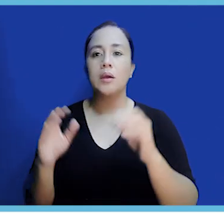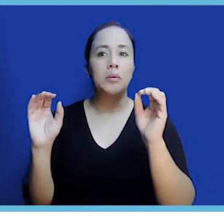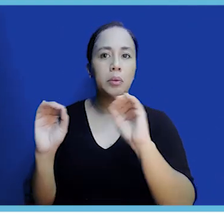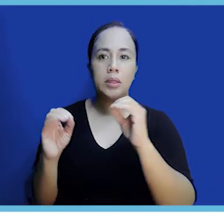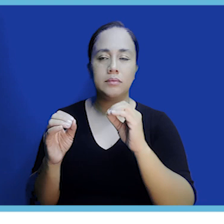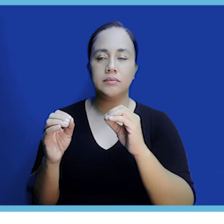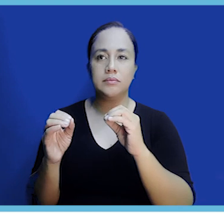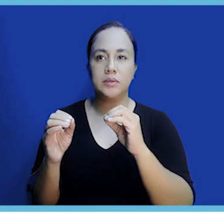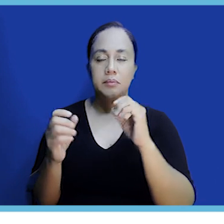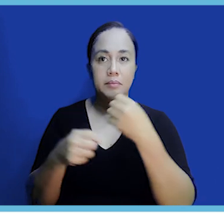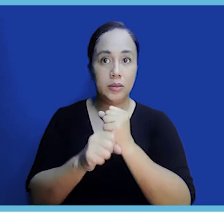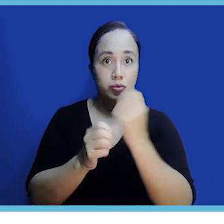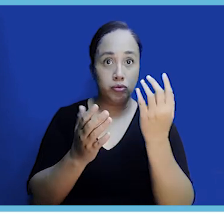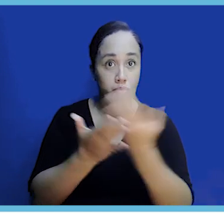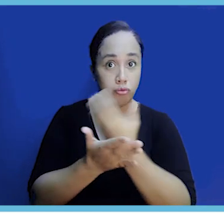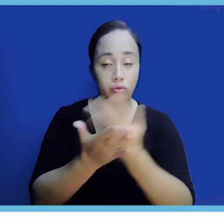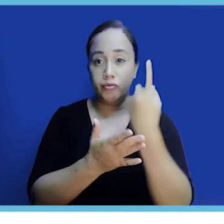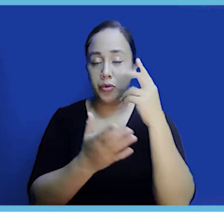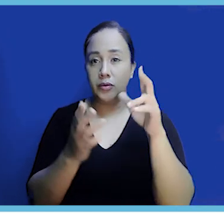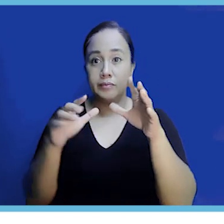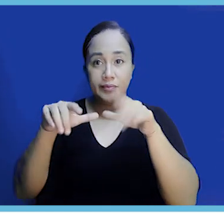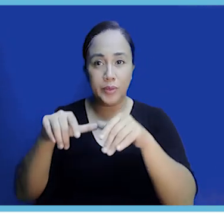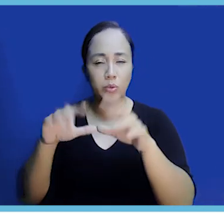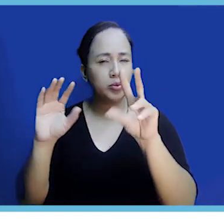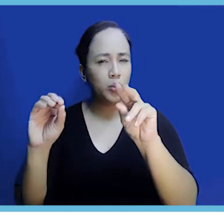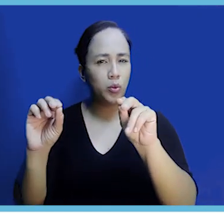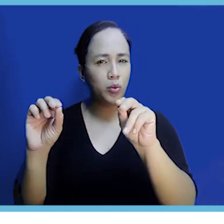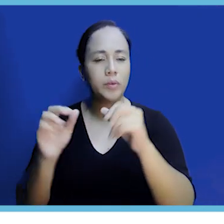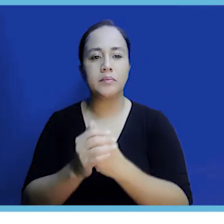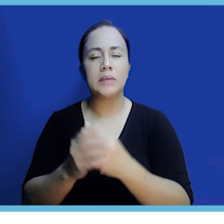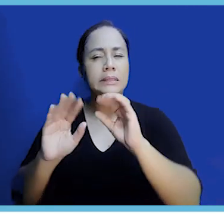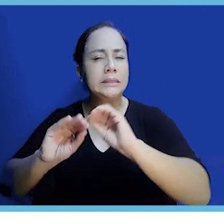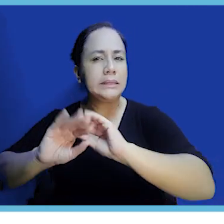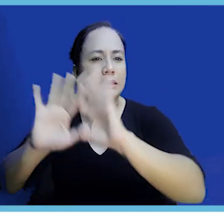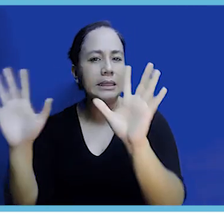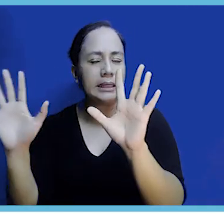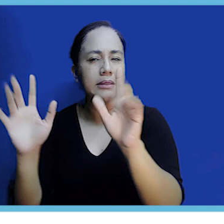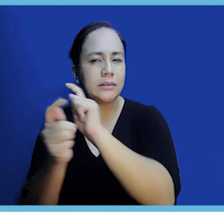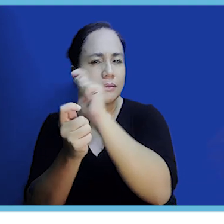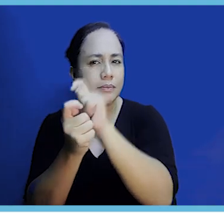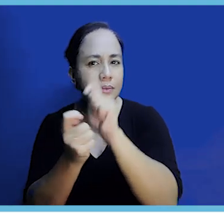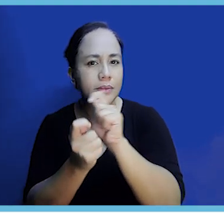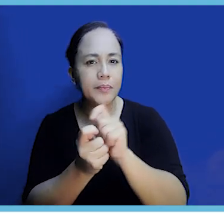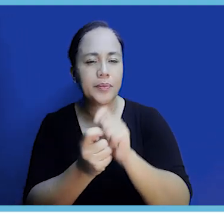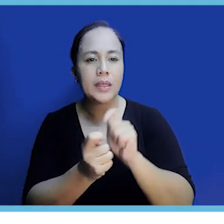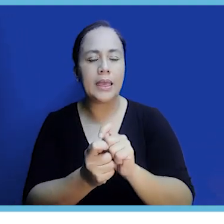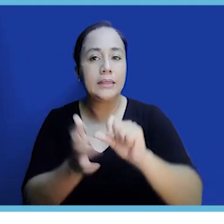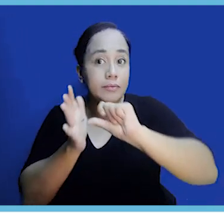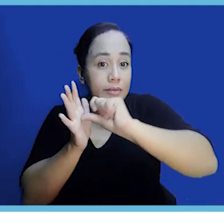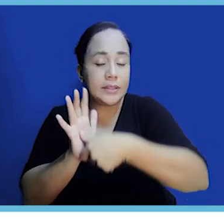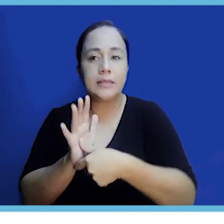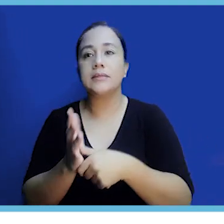UNCRPD does not create new human rights for persons with disabilities. Rather, it clarifies, specifies,